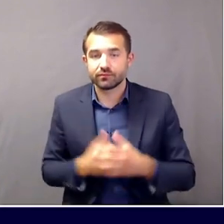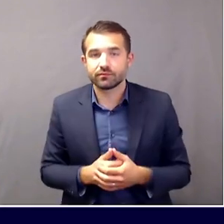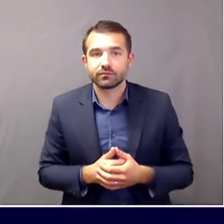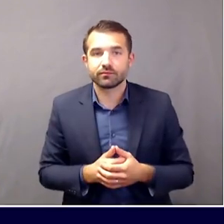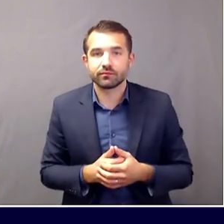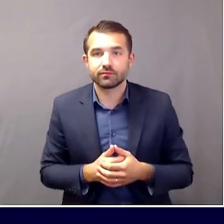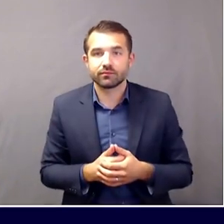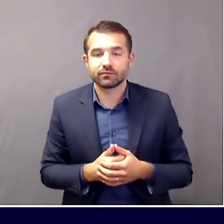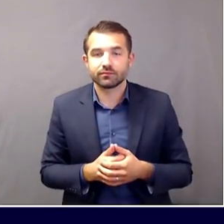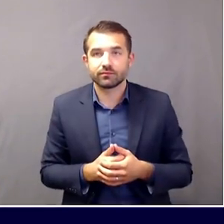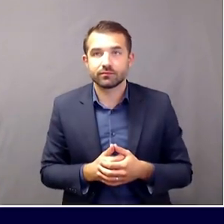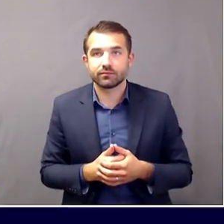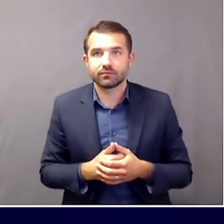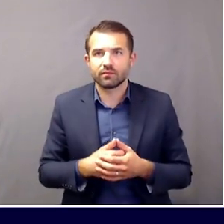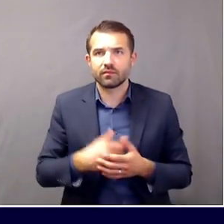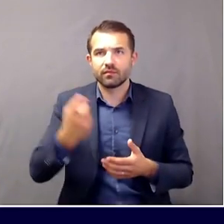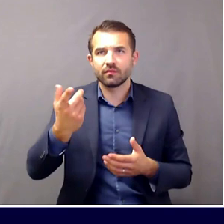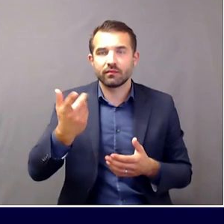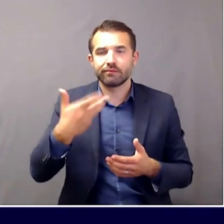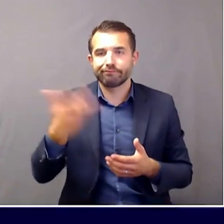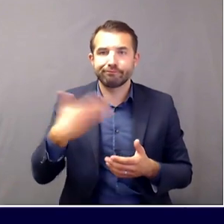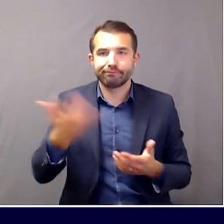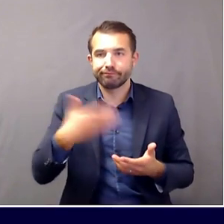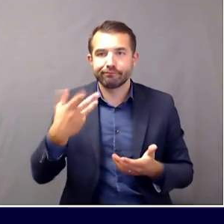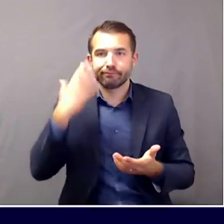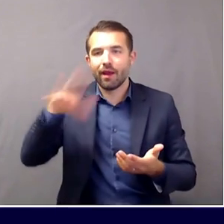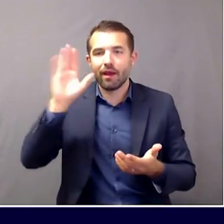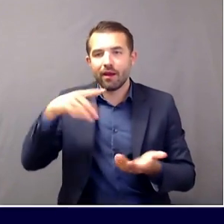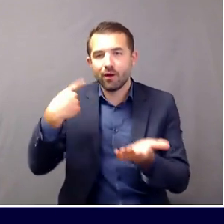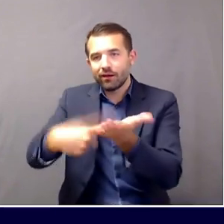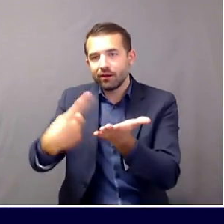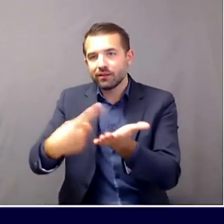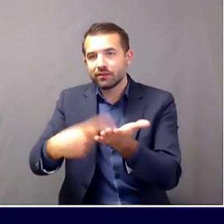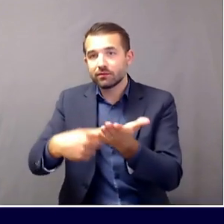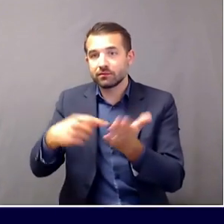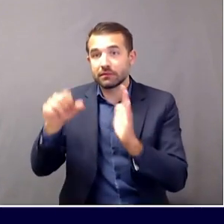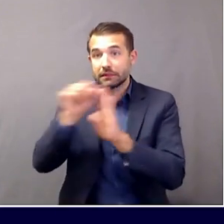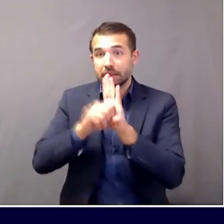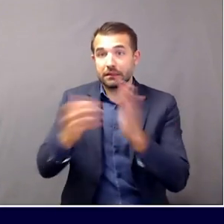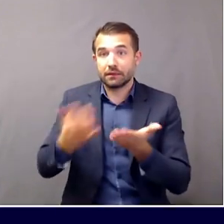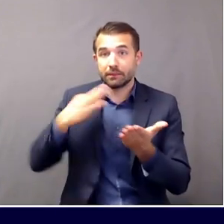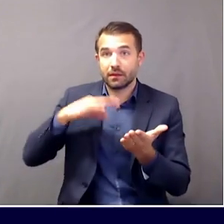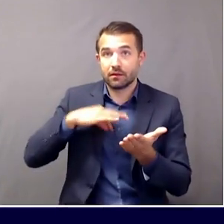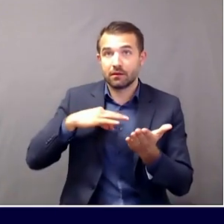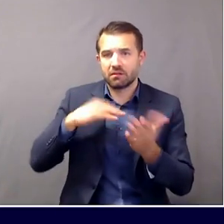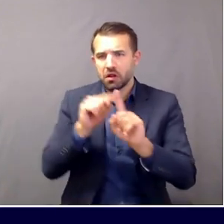discussing how, you know, the increase in nearby states in cases. And